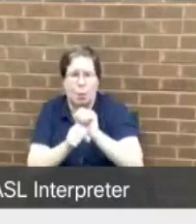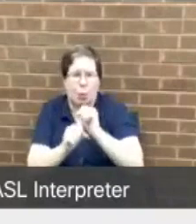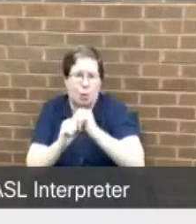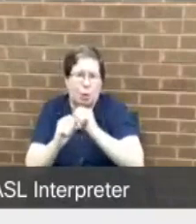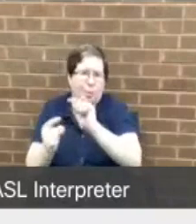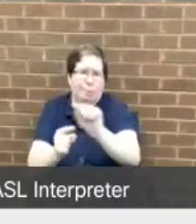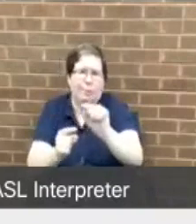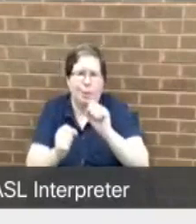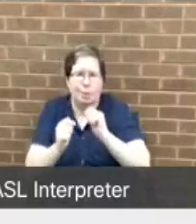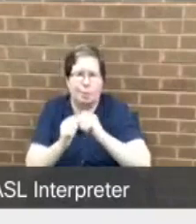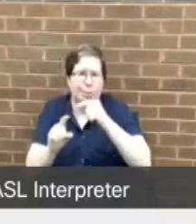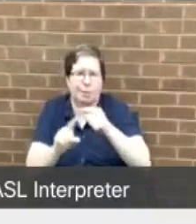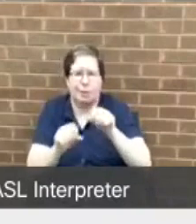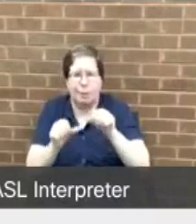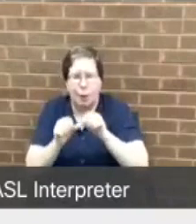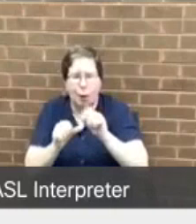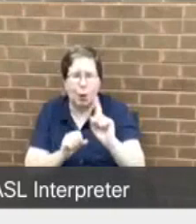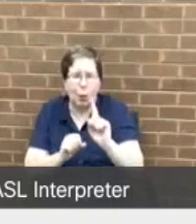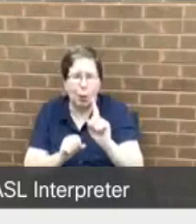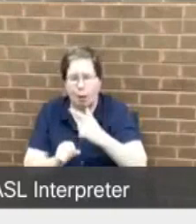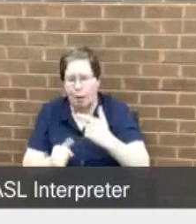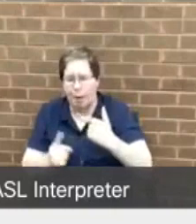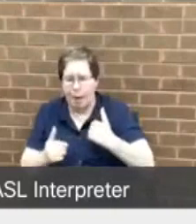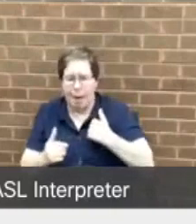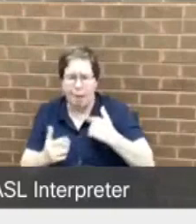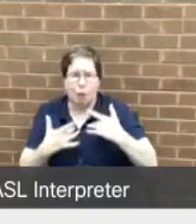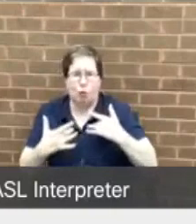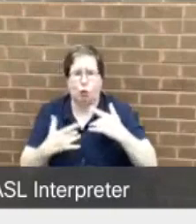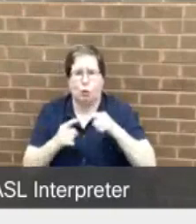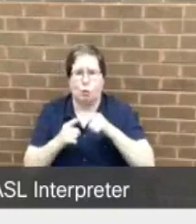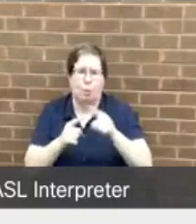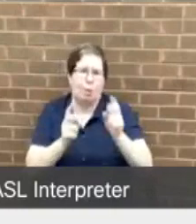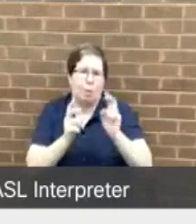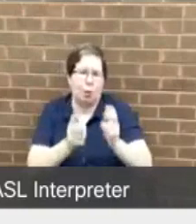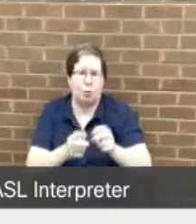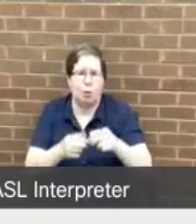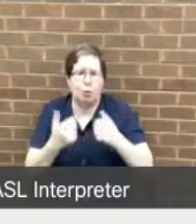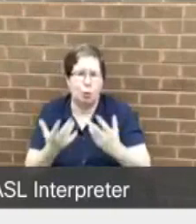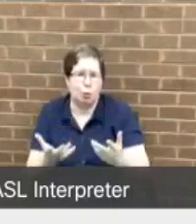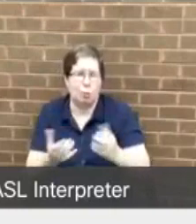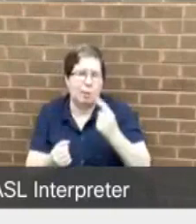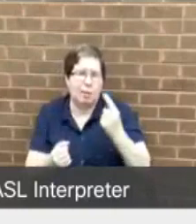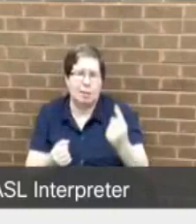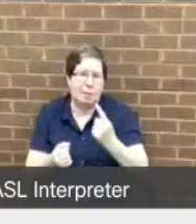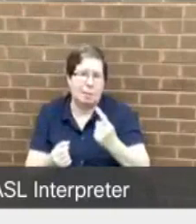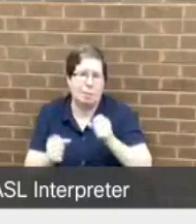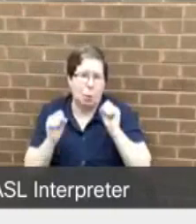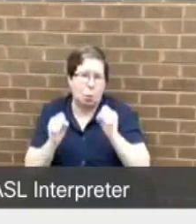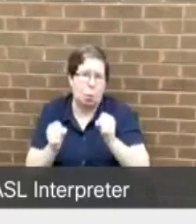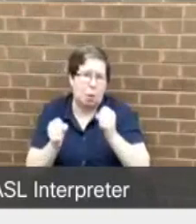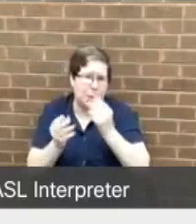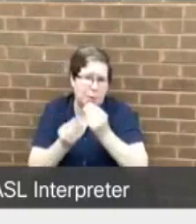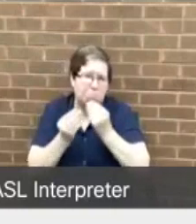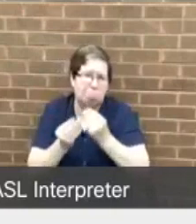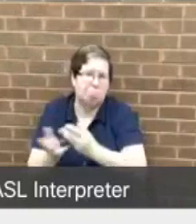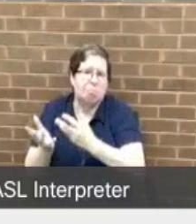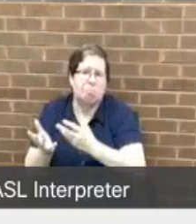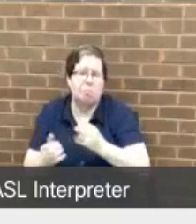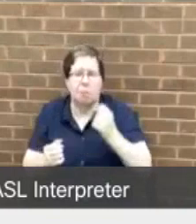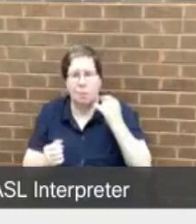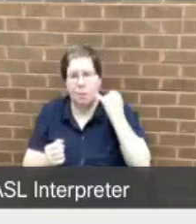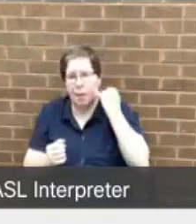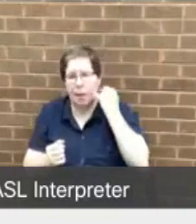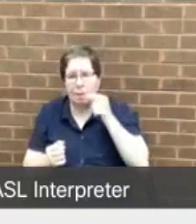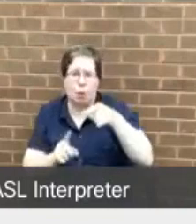areas where they've had concerns about these issues. So it's something we could certainly pass along if there's a specific